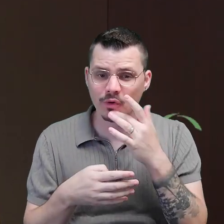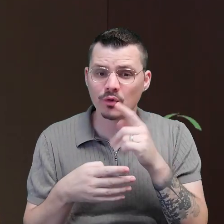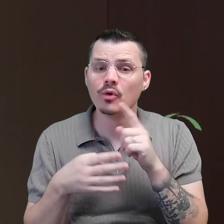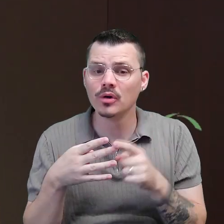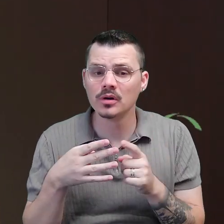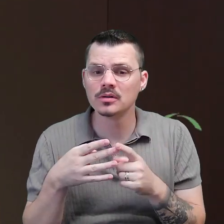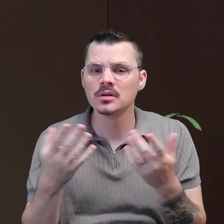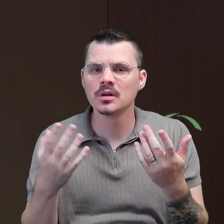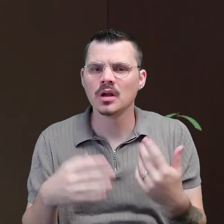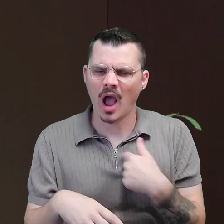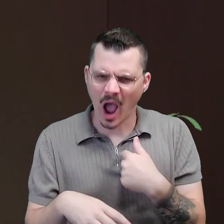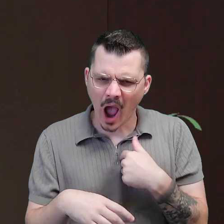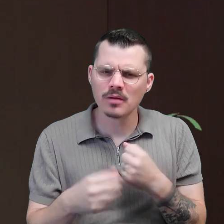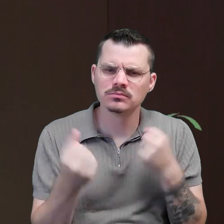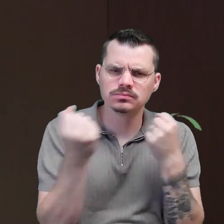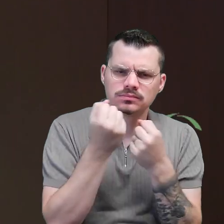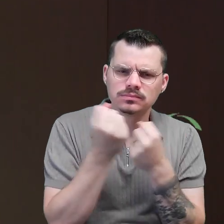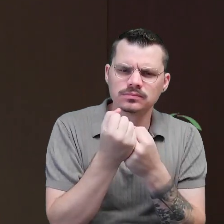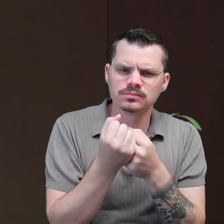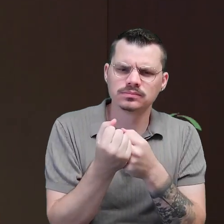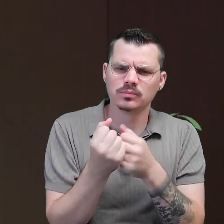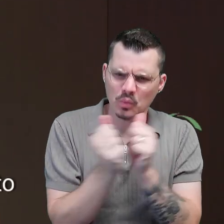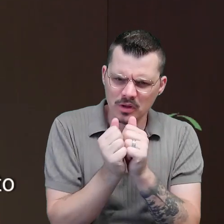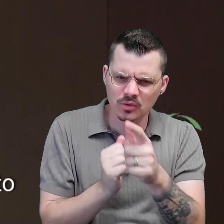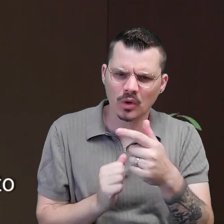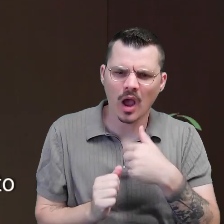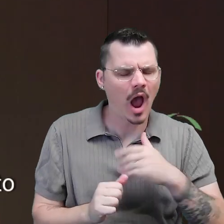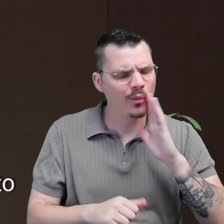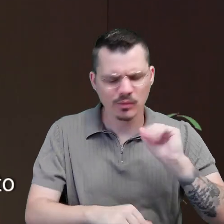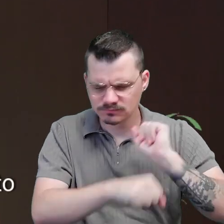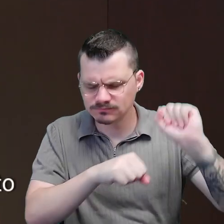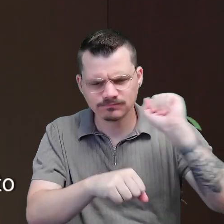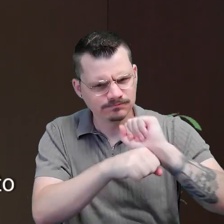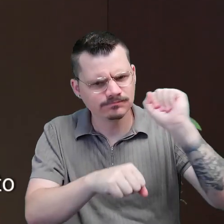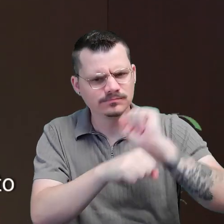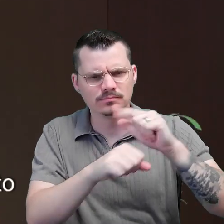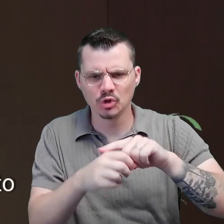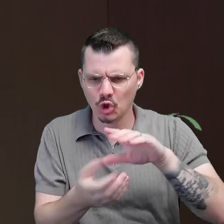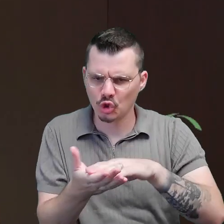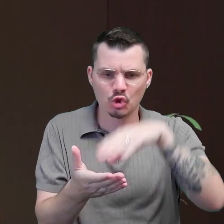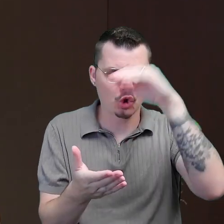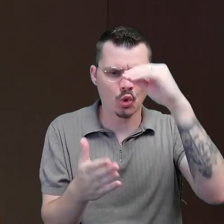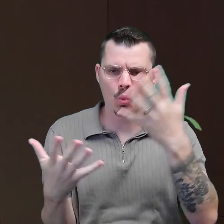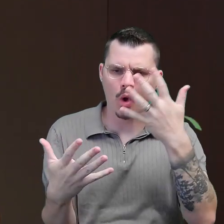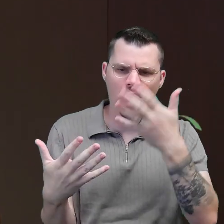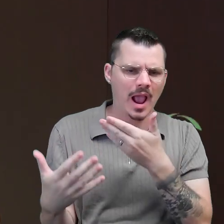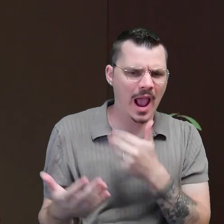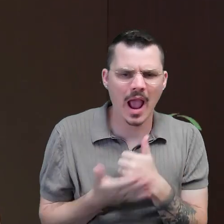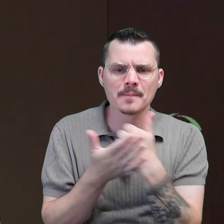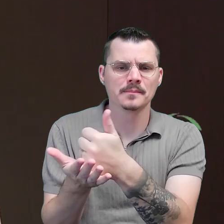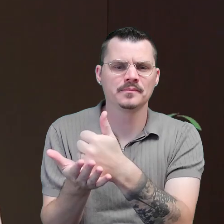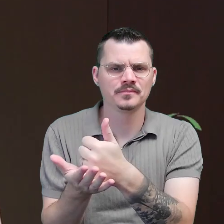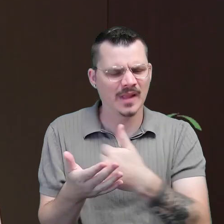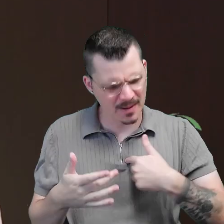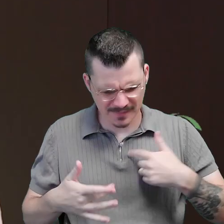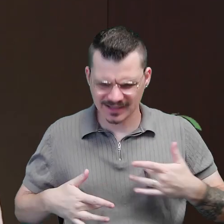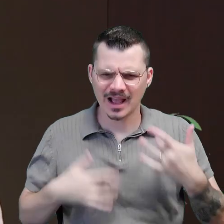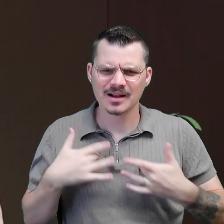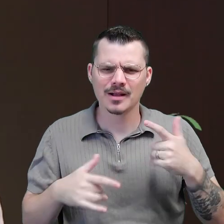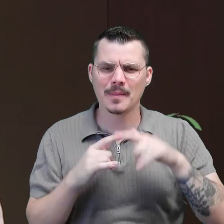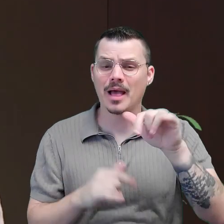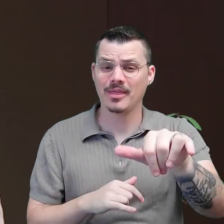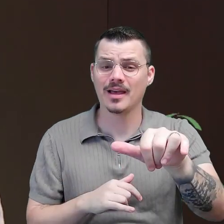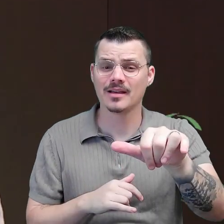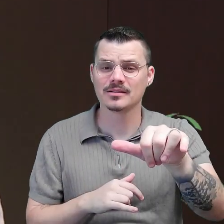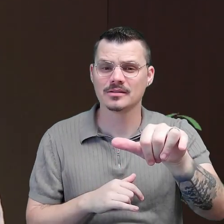Or, I'm in your corner and I'm going to keep working like crazy to learn what helps you. I'm really